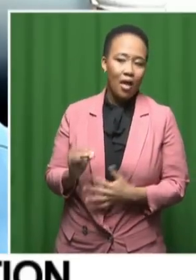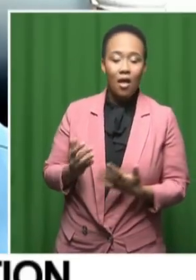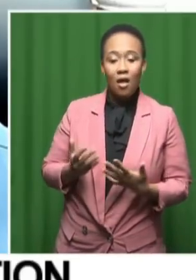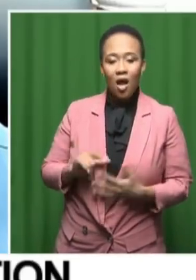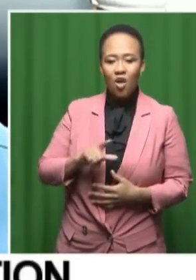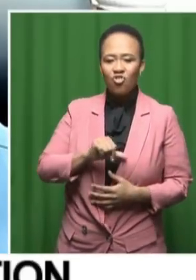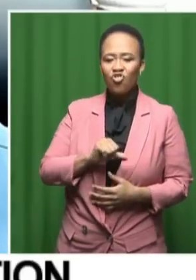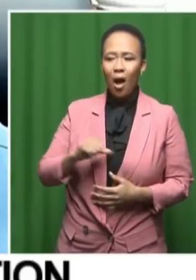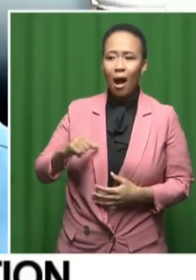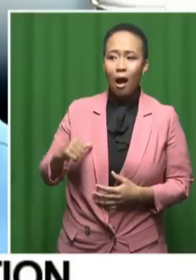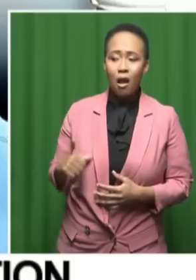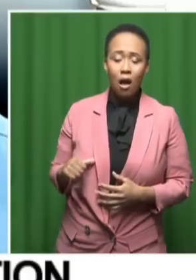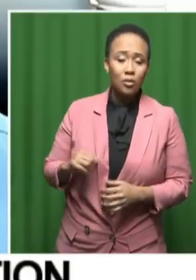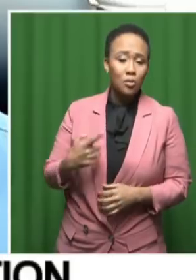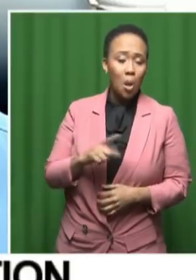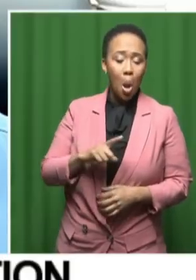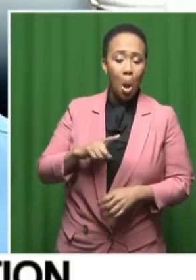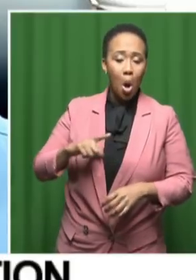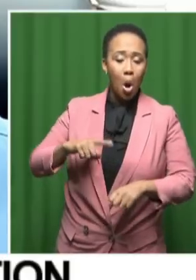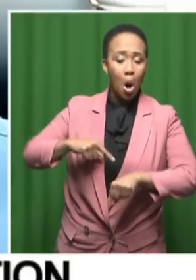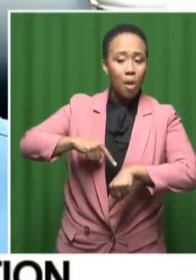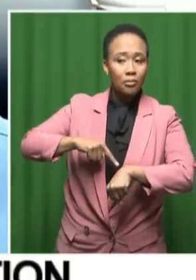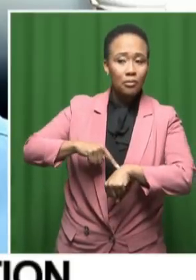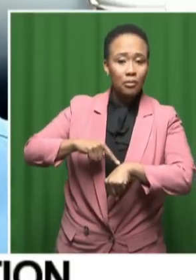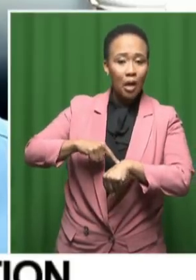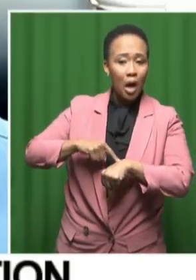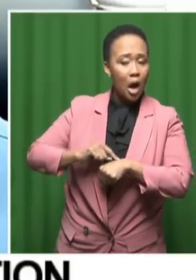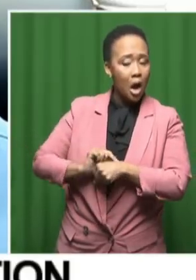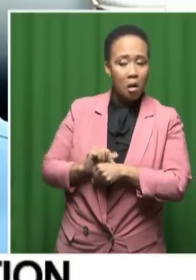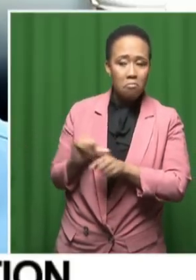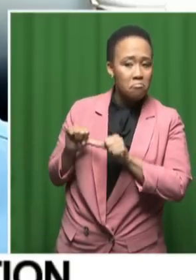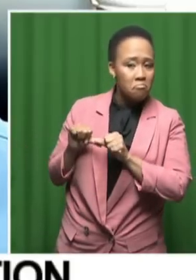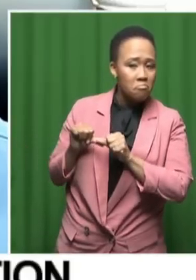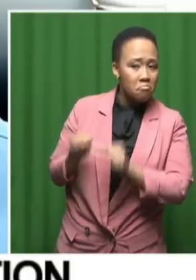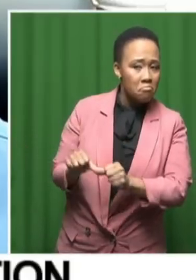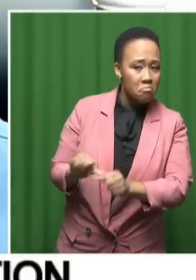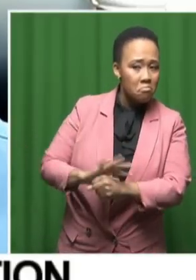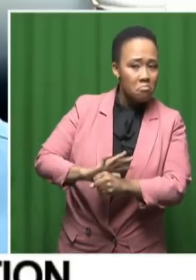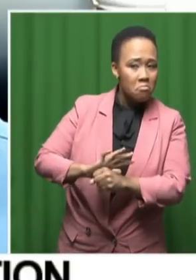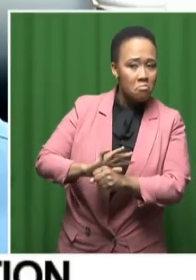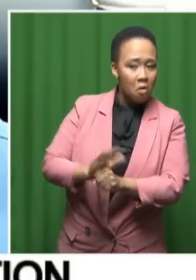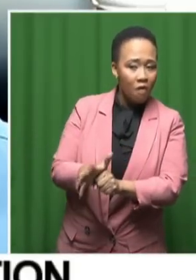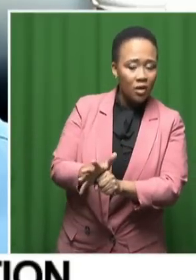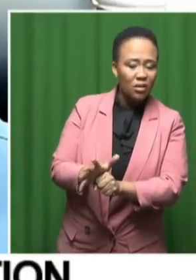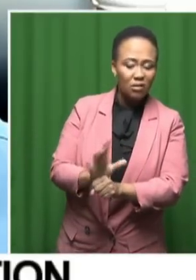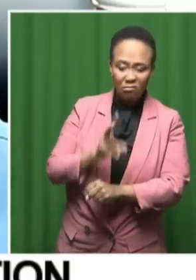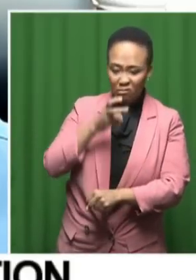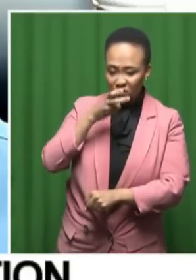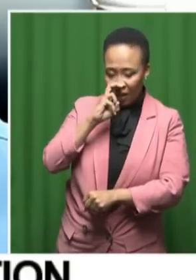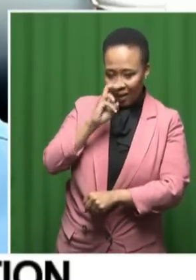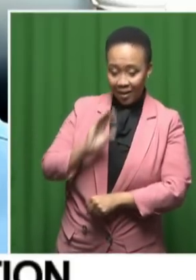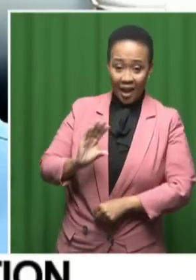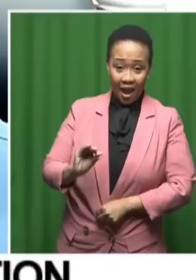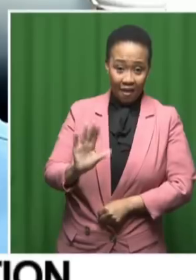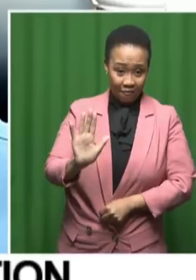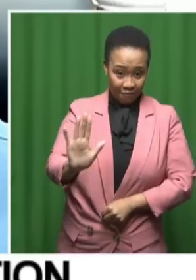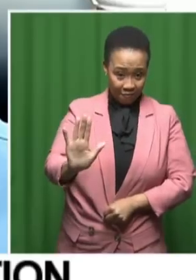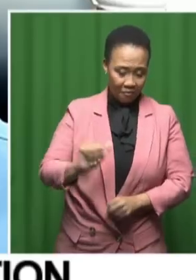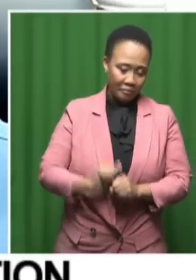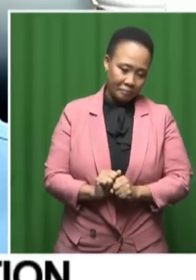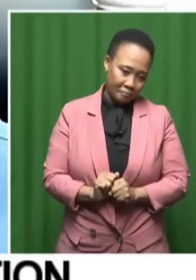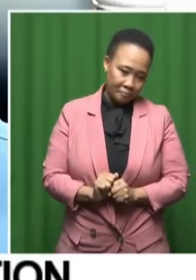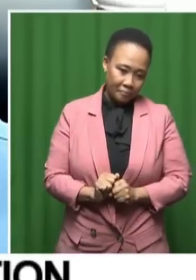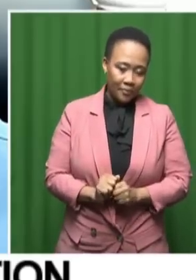the longest time, was, you know, dealing with COVID very strictly. So given that